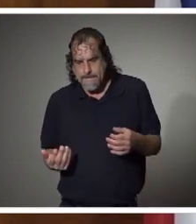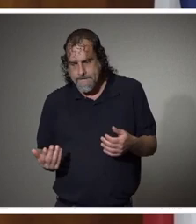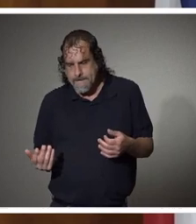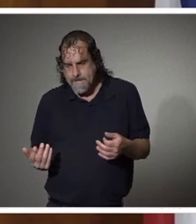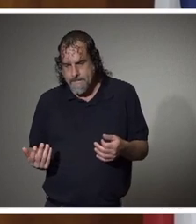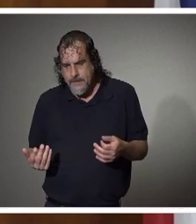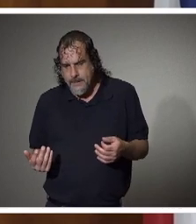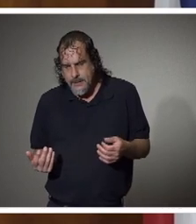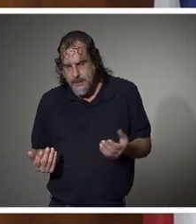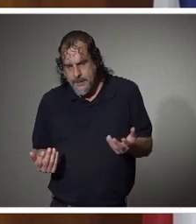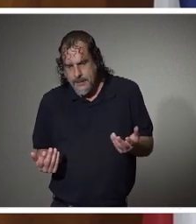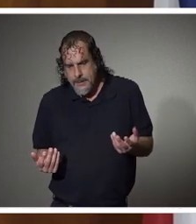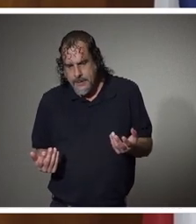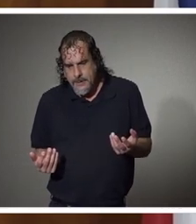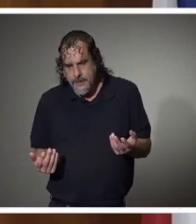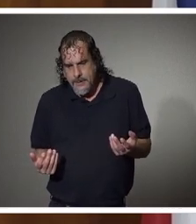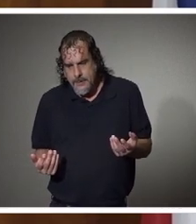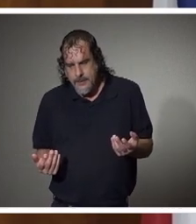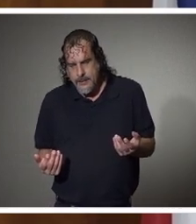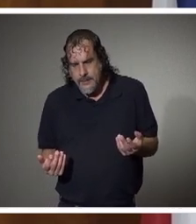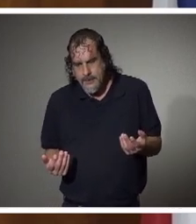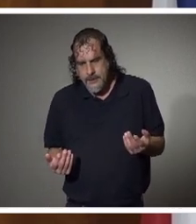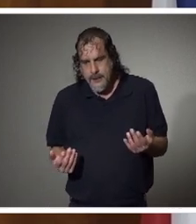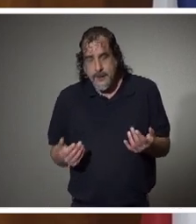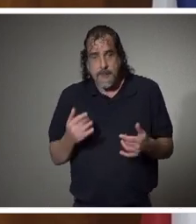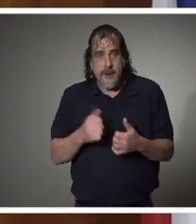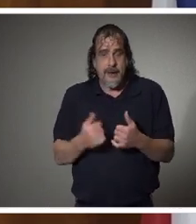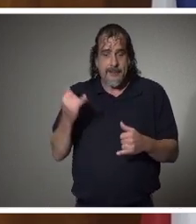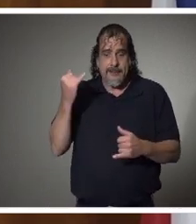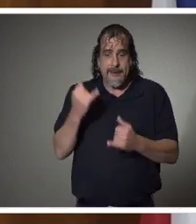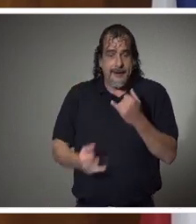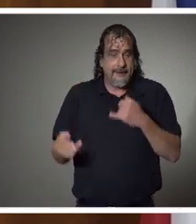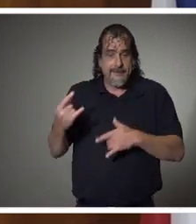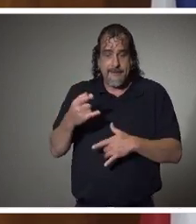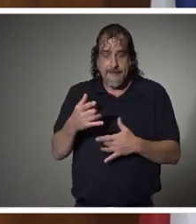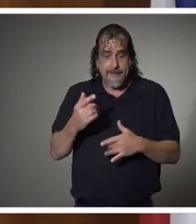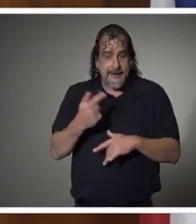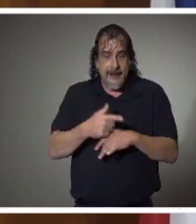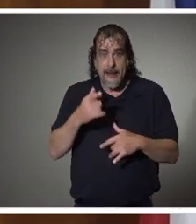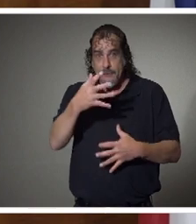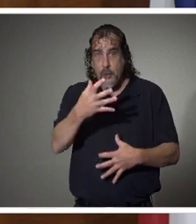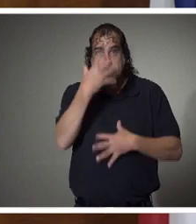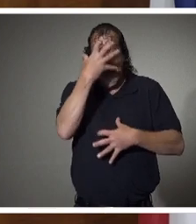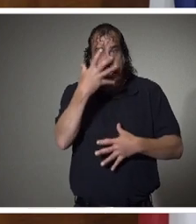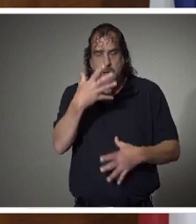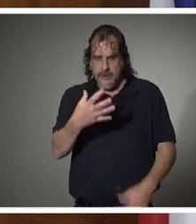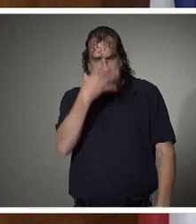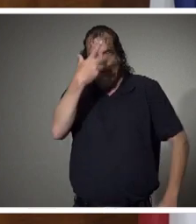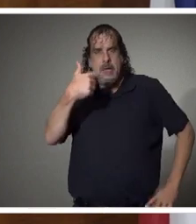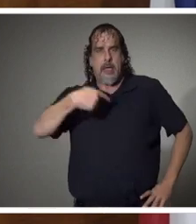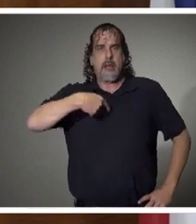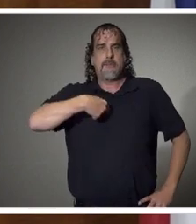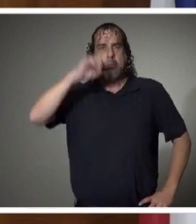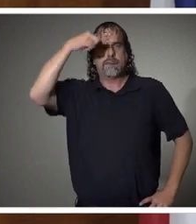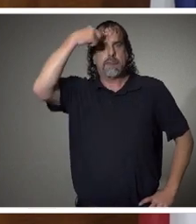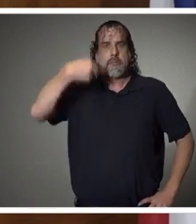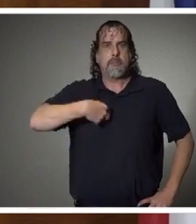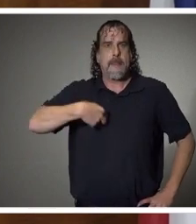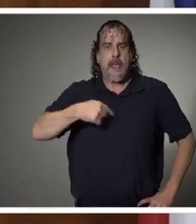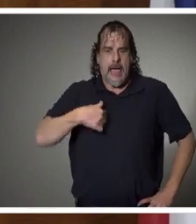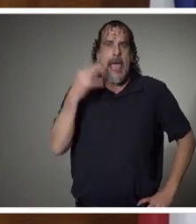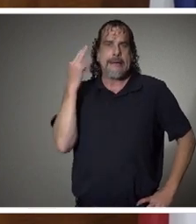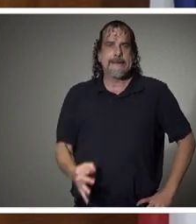The fact is, at the end of the day, if you're mad at anybody, get mad at me. I'm the one that has to ultimately make the decision. There's no question about